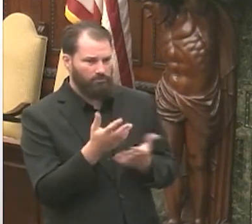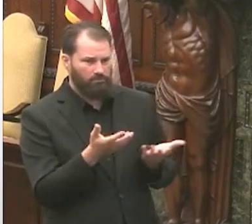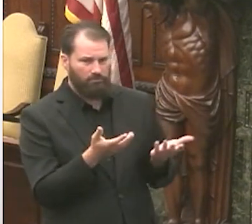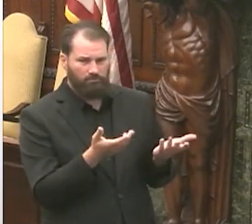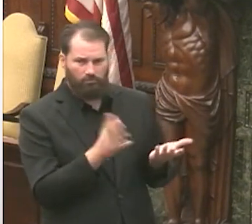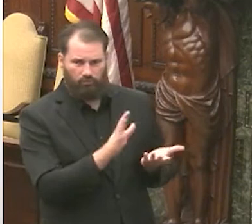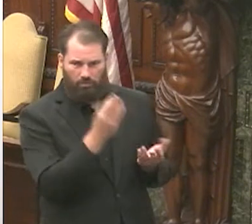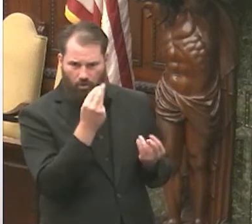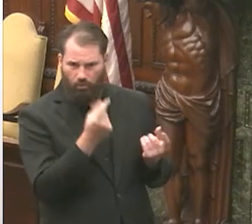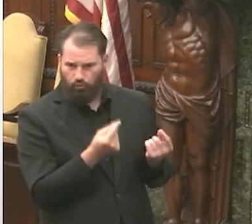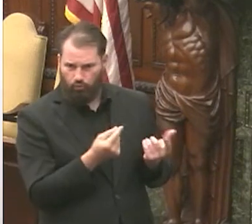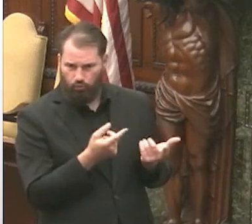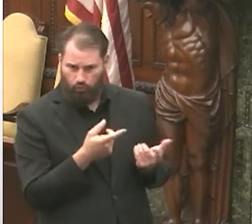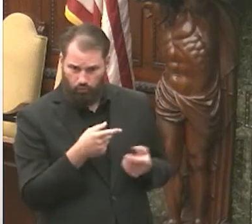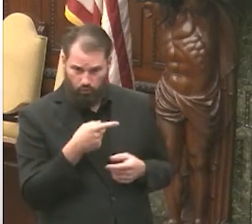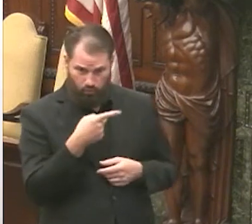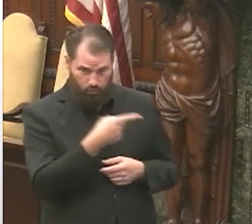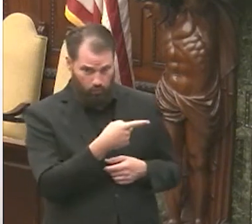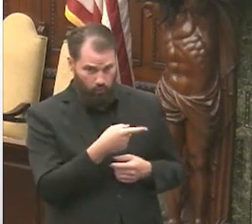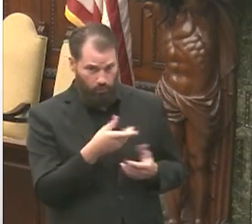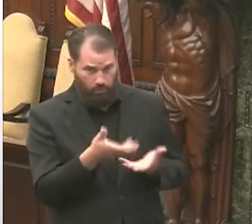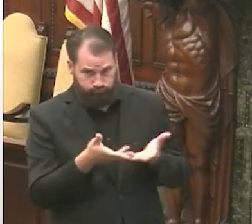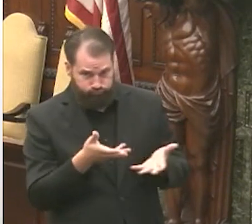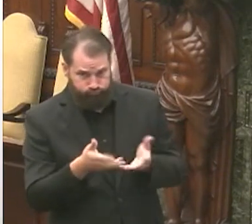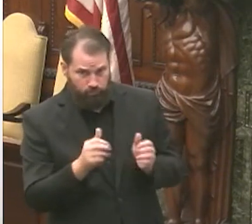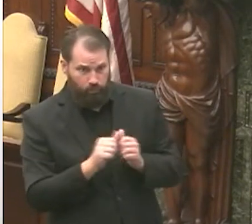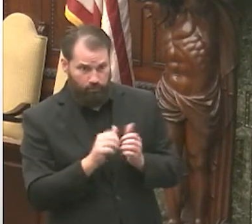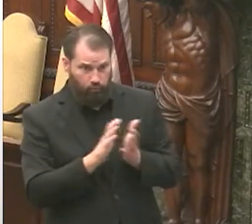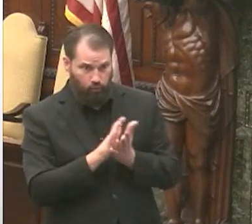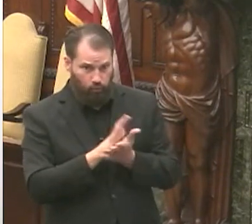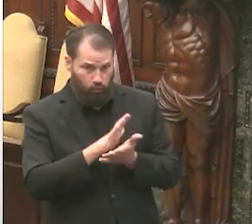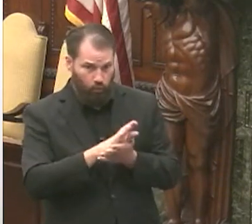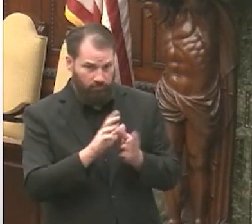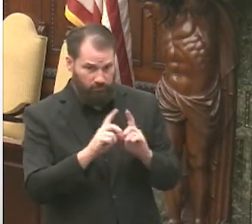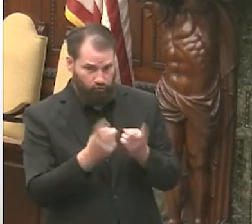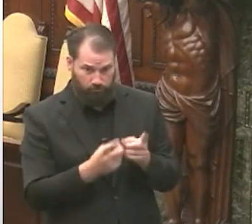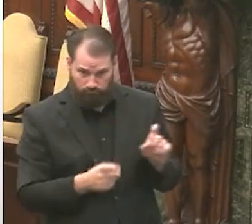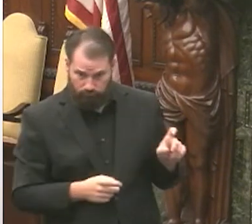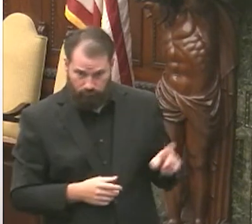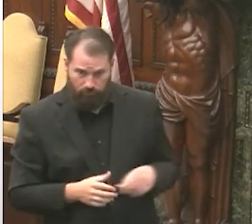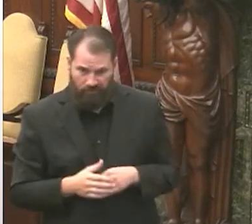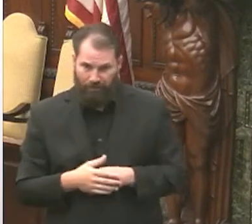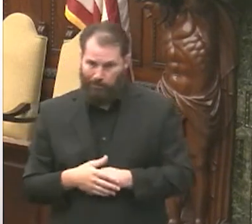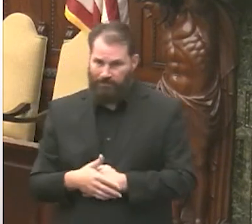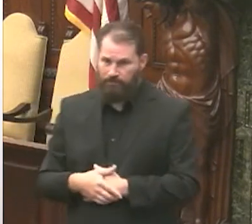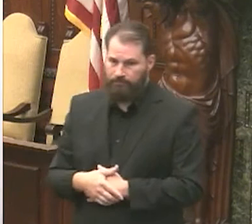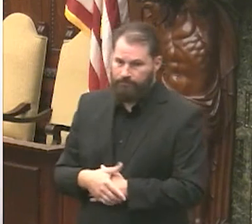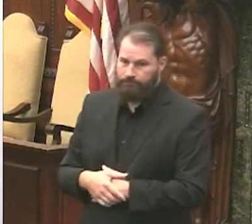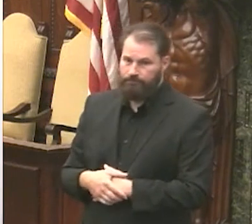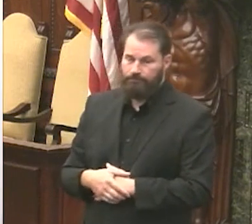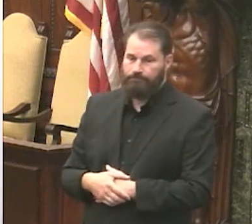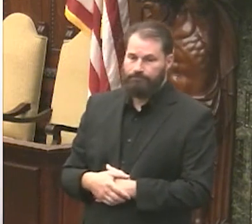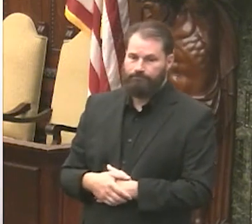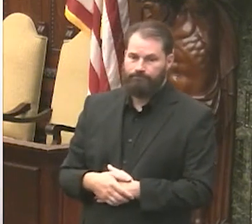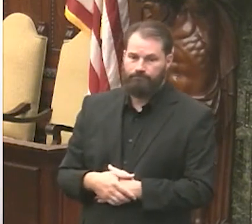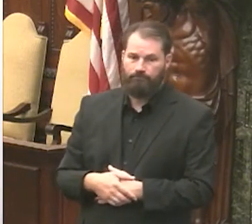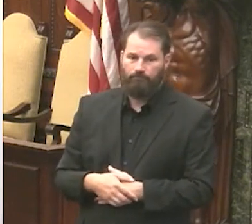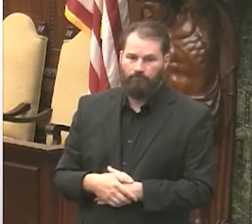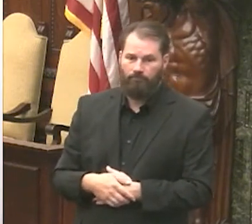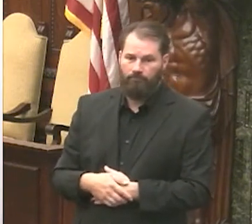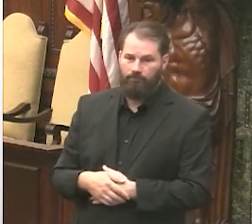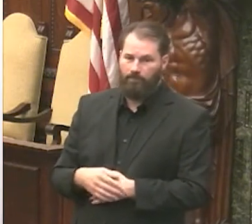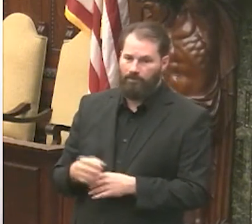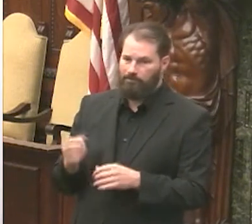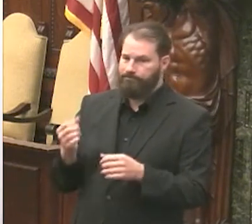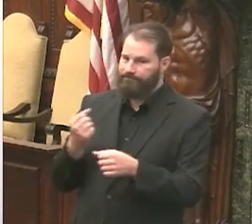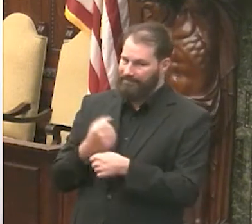communication, discussions, planning for that with the district? You know, we have issued safety guidance for